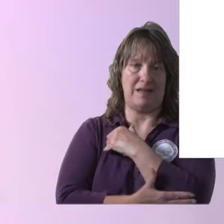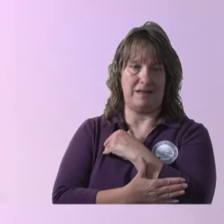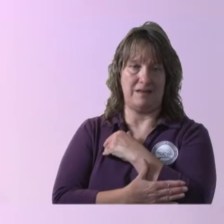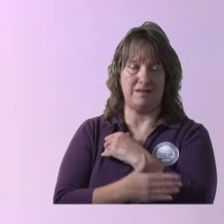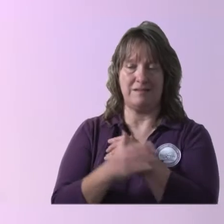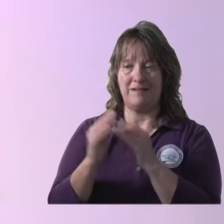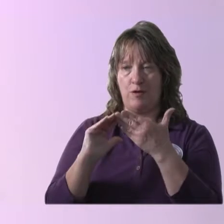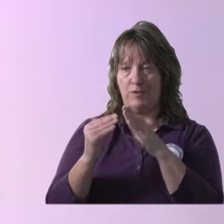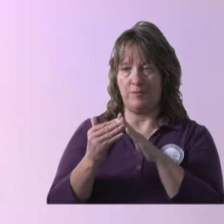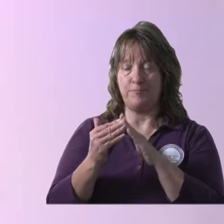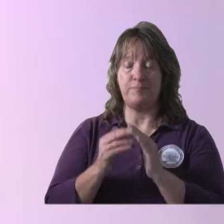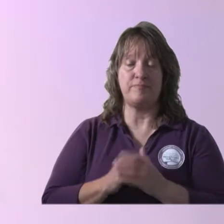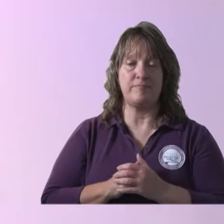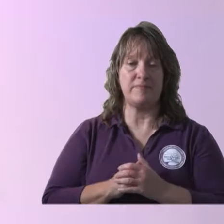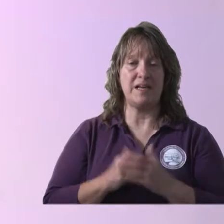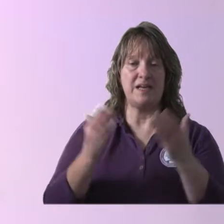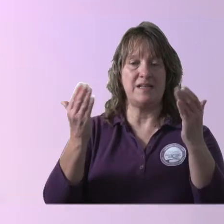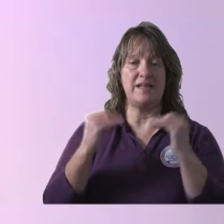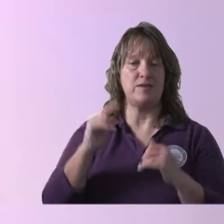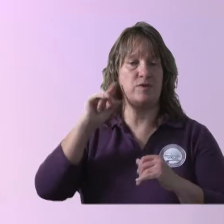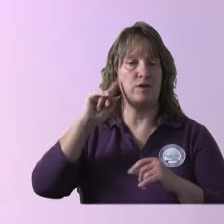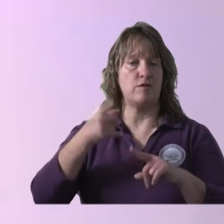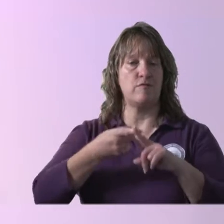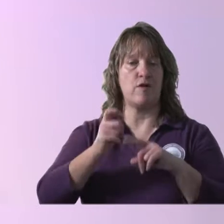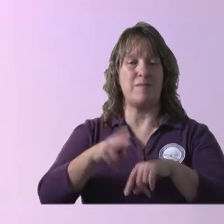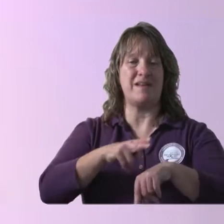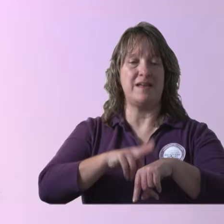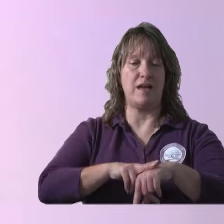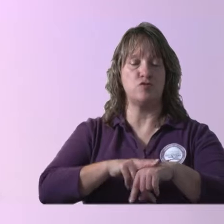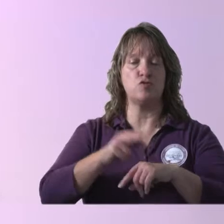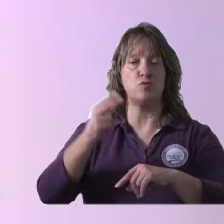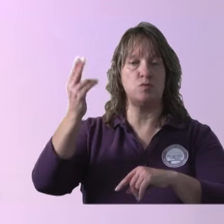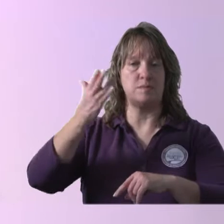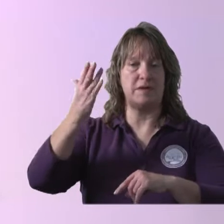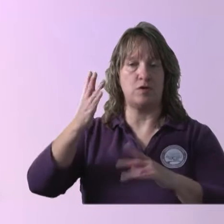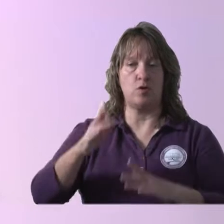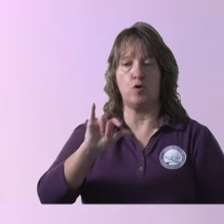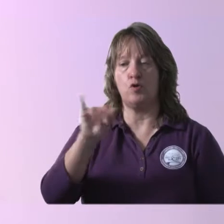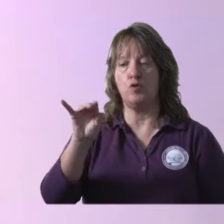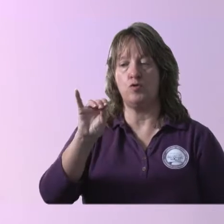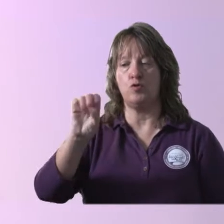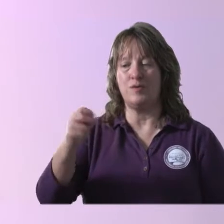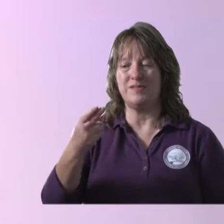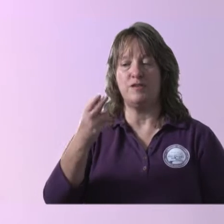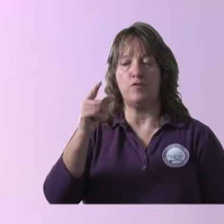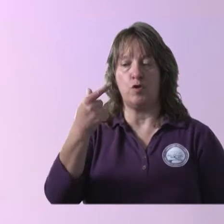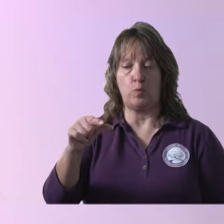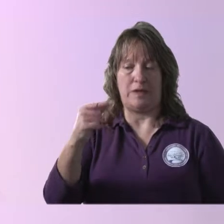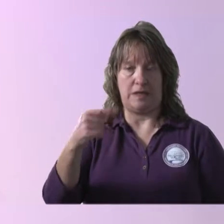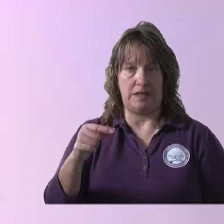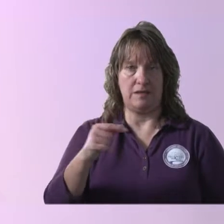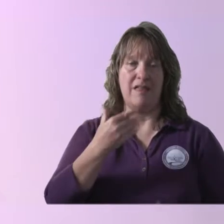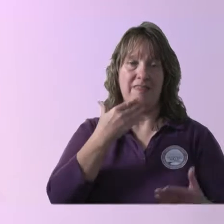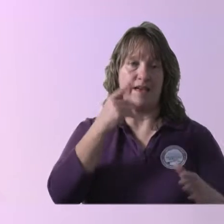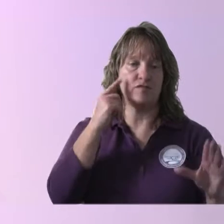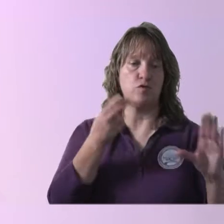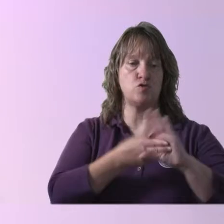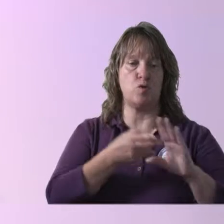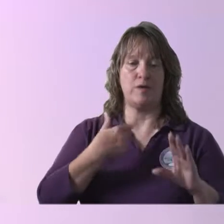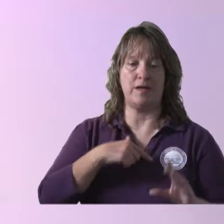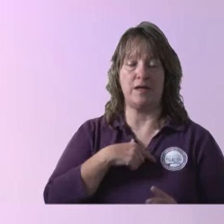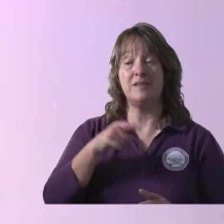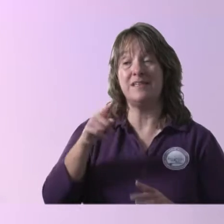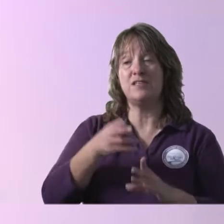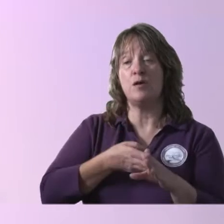Next up, we get to hear from a national recovery speaker, Joseph Green. We are so glad you've joined us tonight, Joseph. Joseph Green